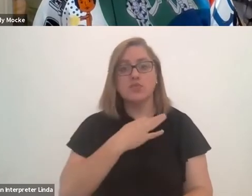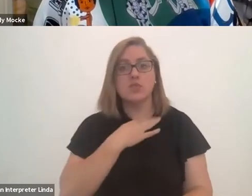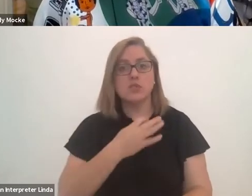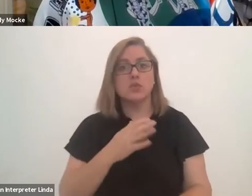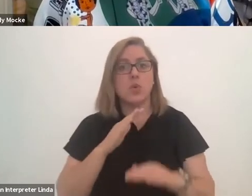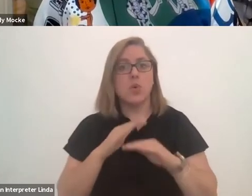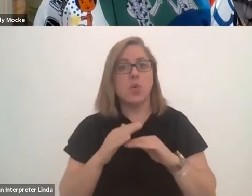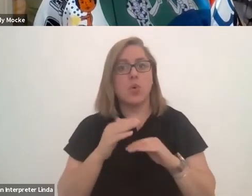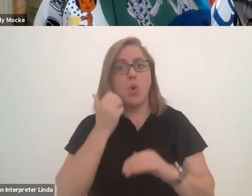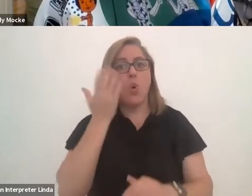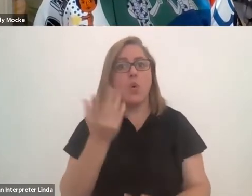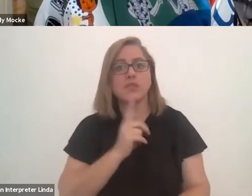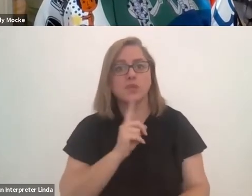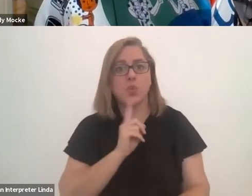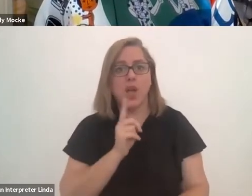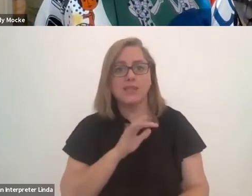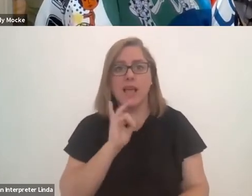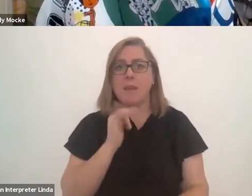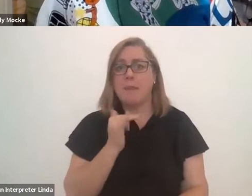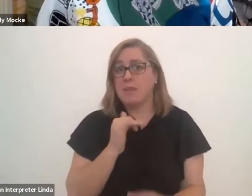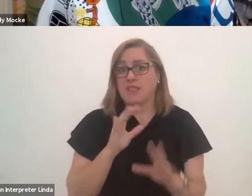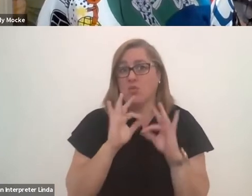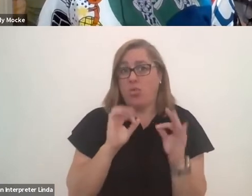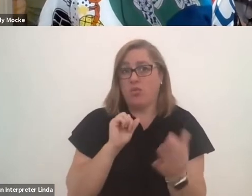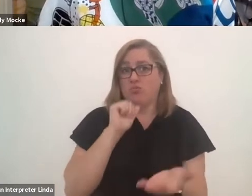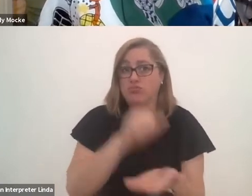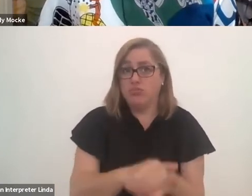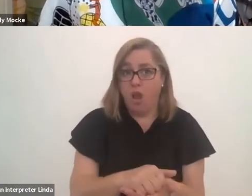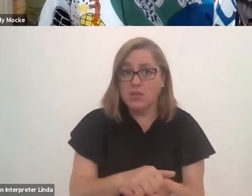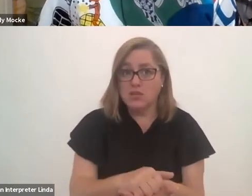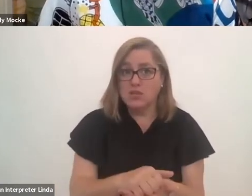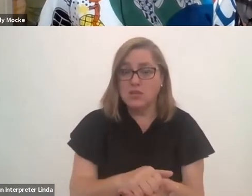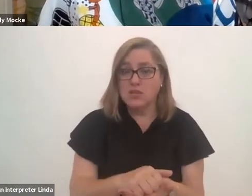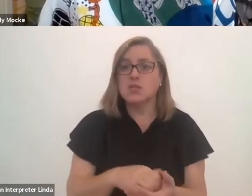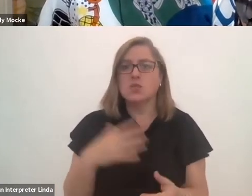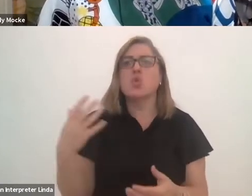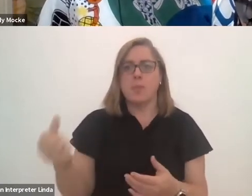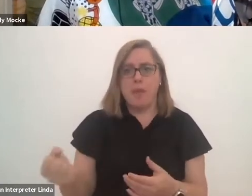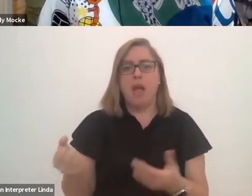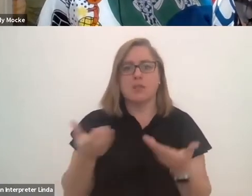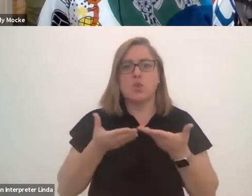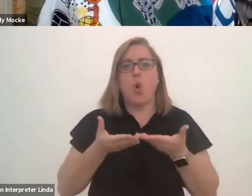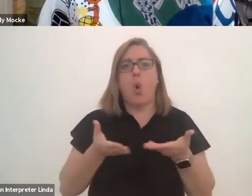not necessarily the right position, that you need to also be open to